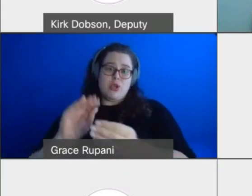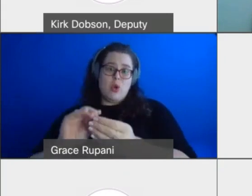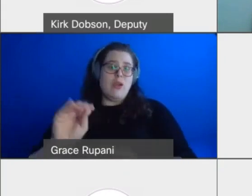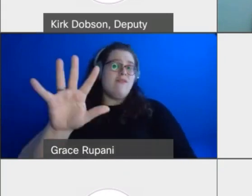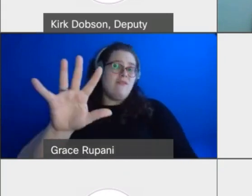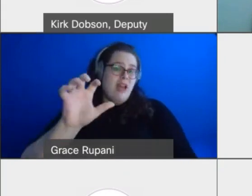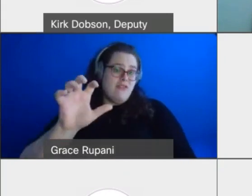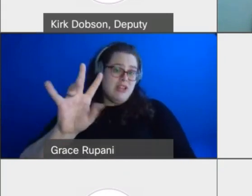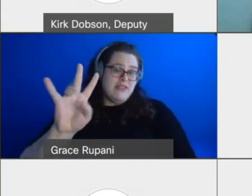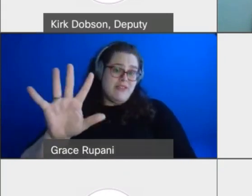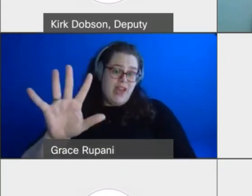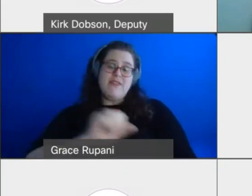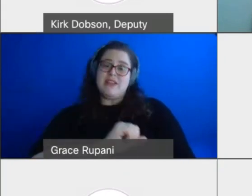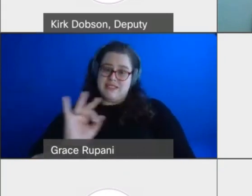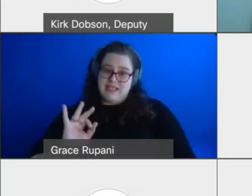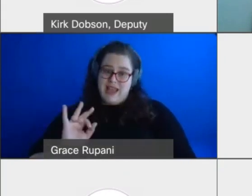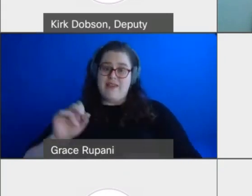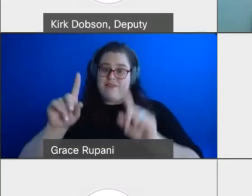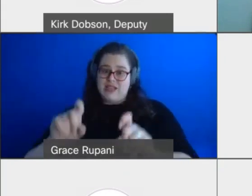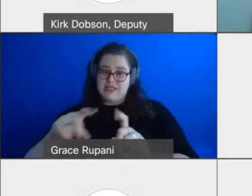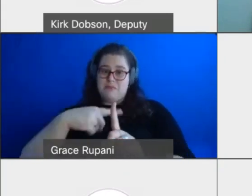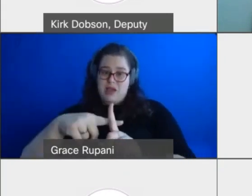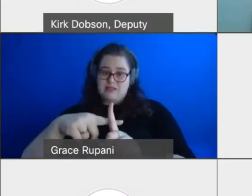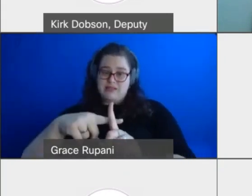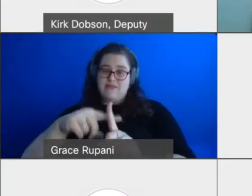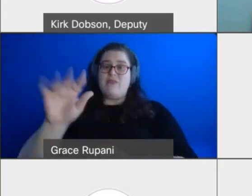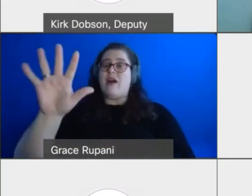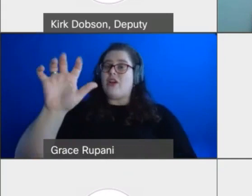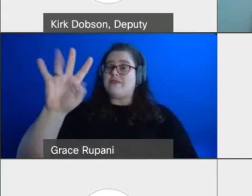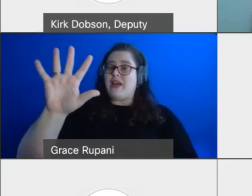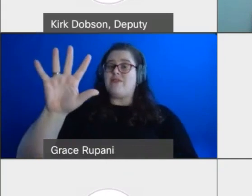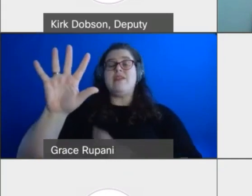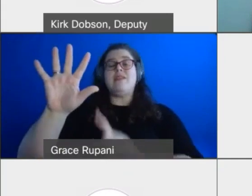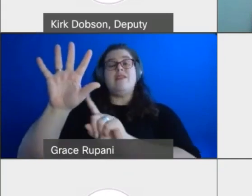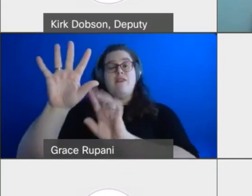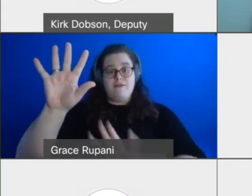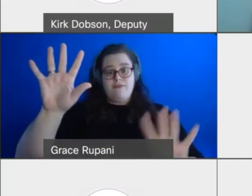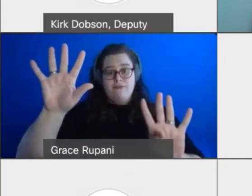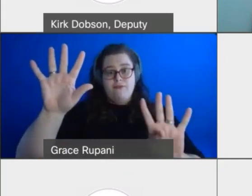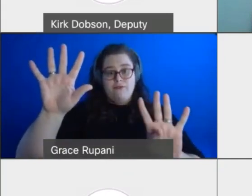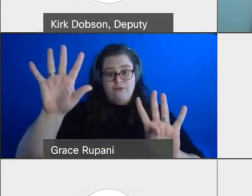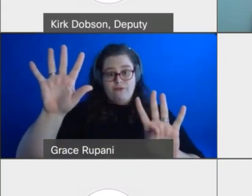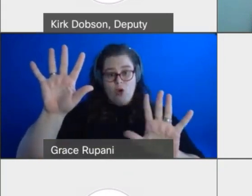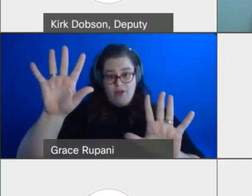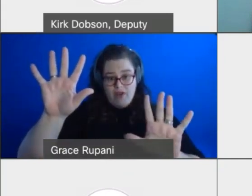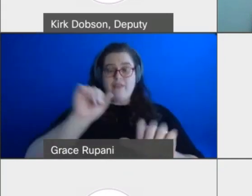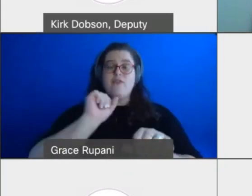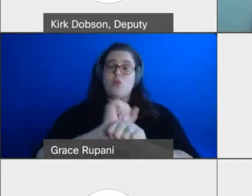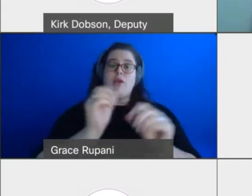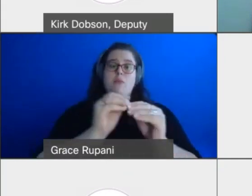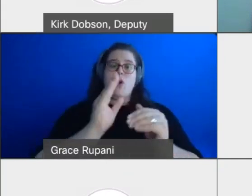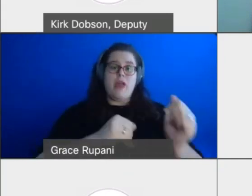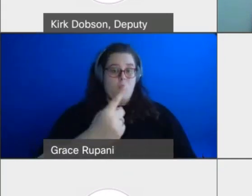staff, 45 of whom work at more than one agency. And sadly, there have been